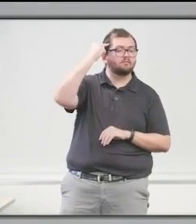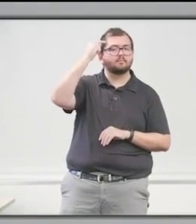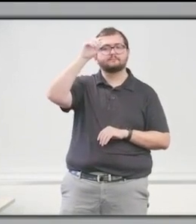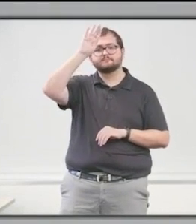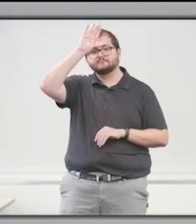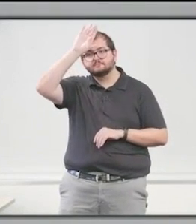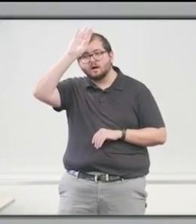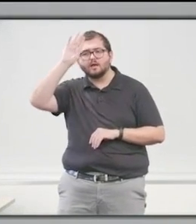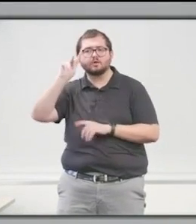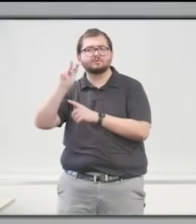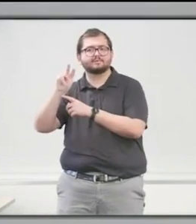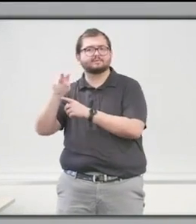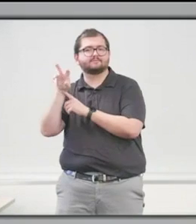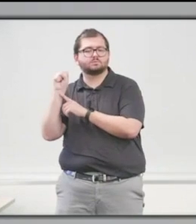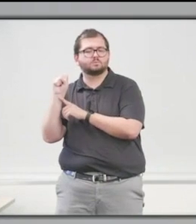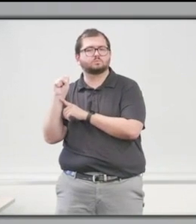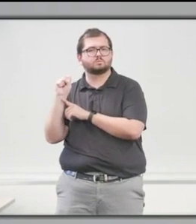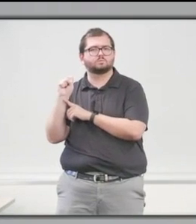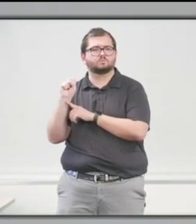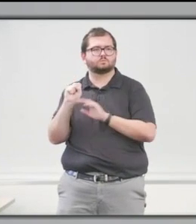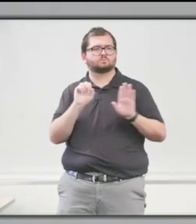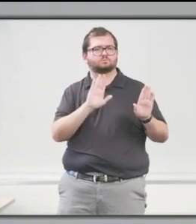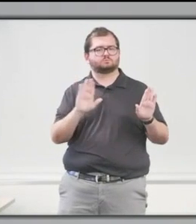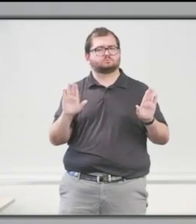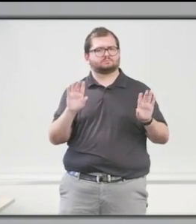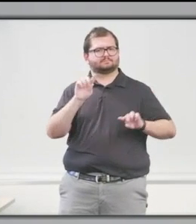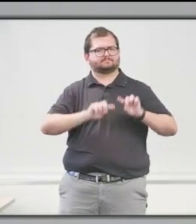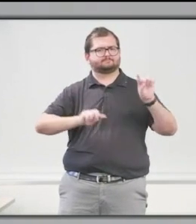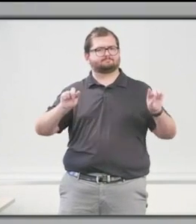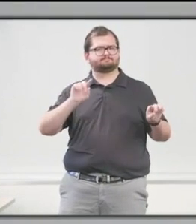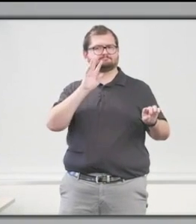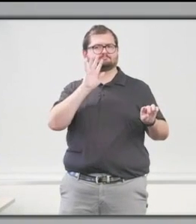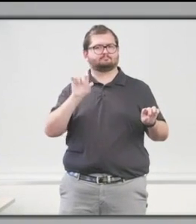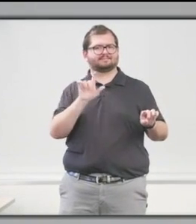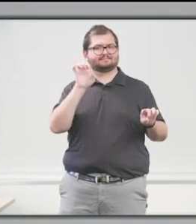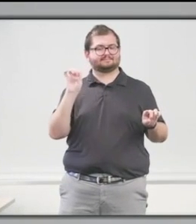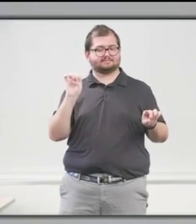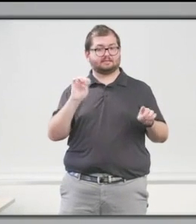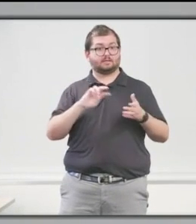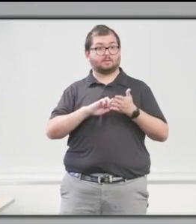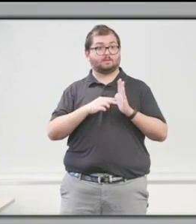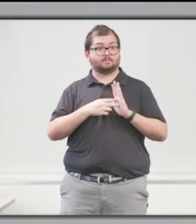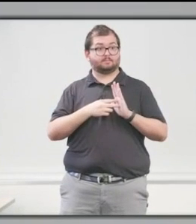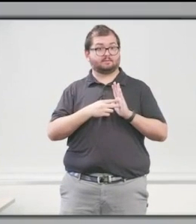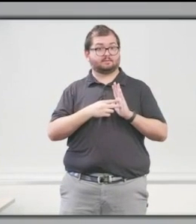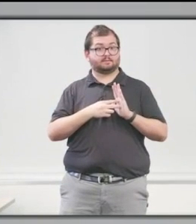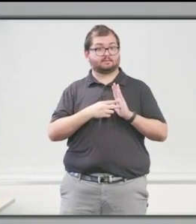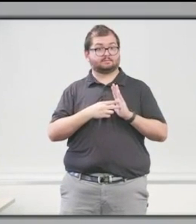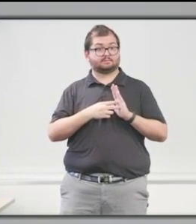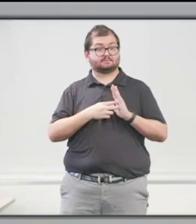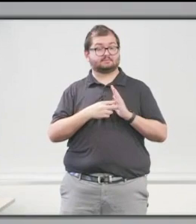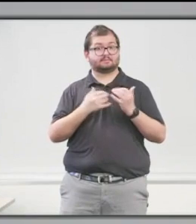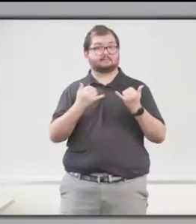the media. So putting it in a way that originally you're going to write it how you would